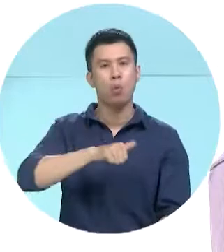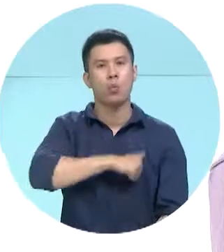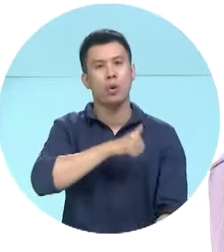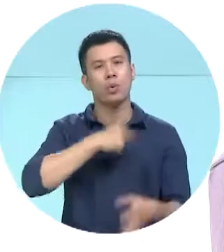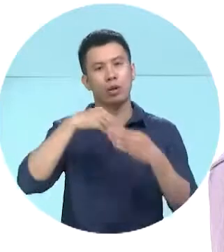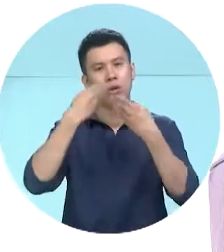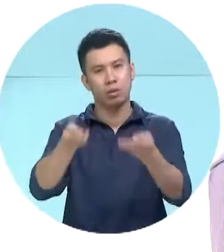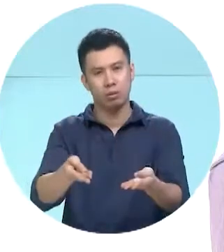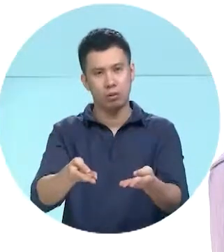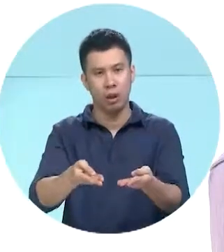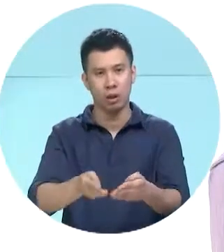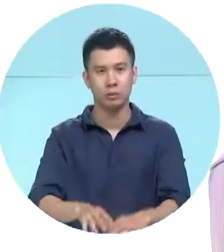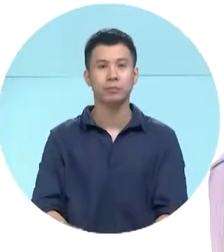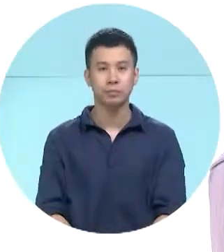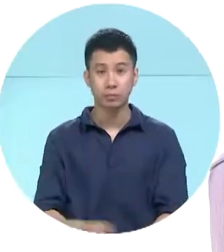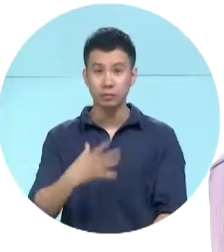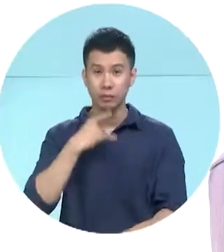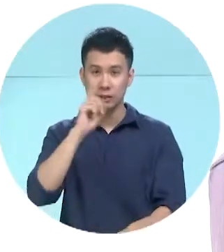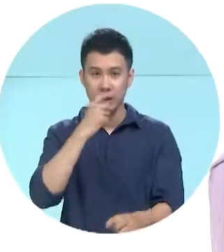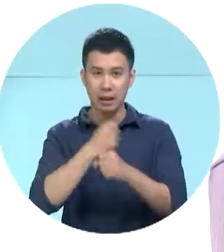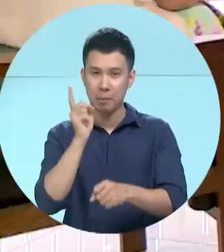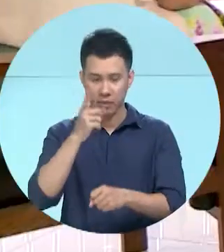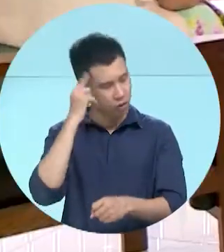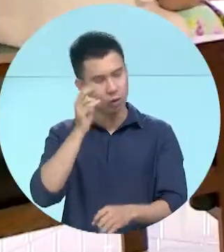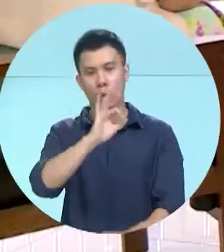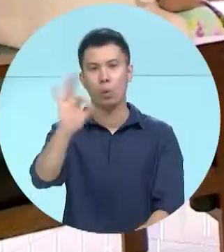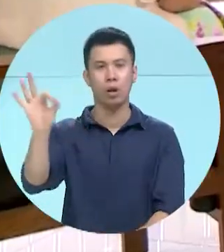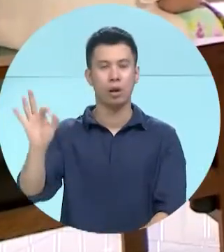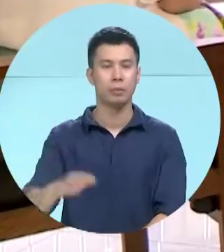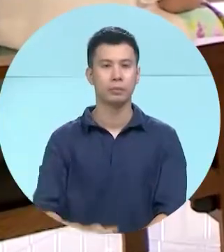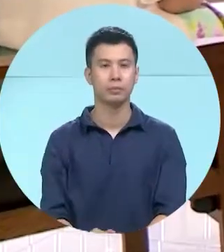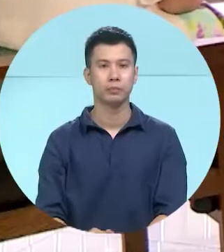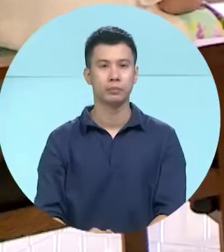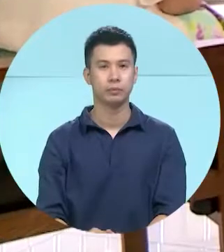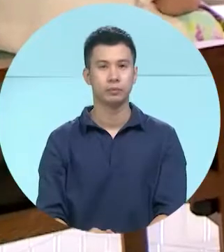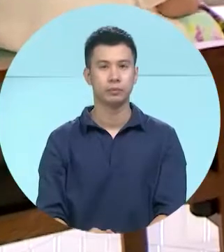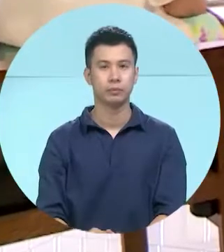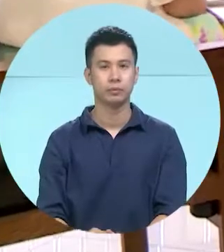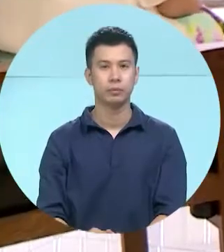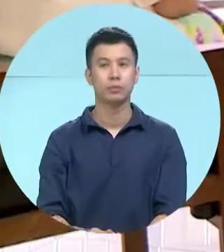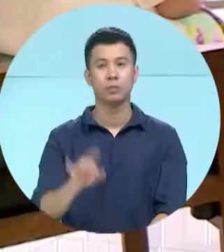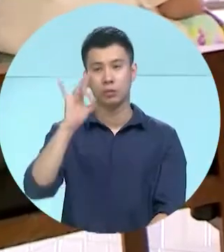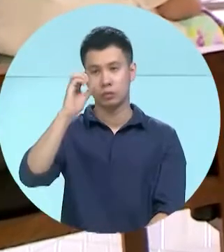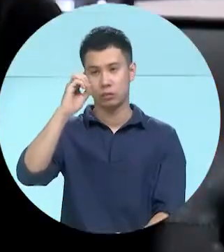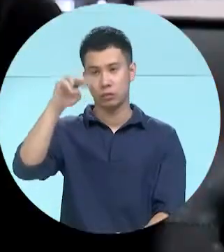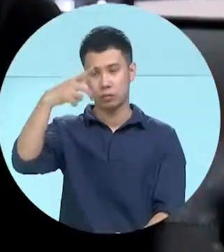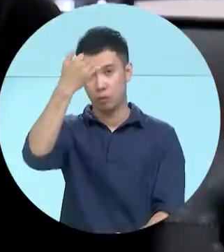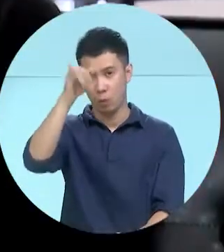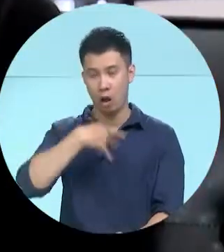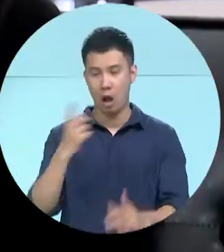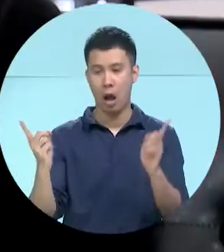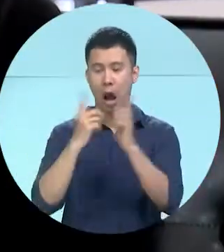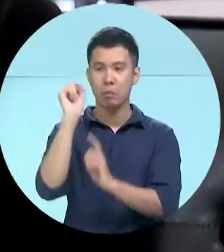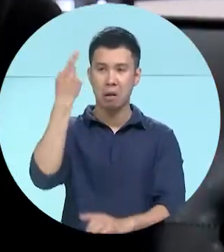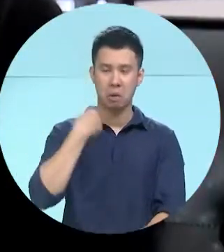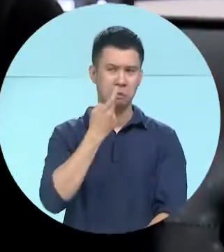also gives them a little bit of independence as well. I underestimated especially what Huang could do when he first